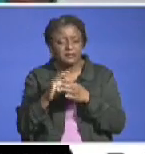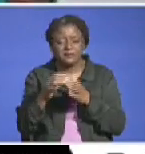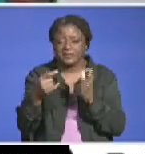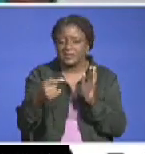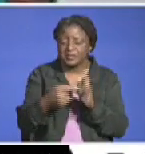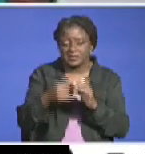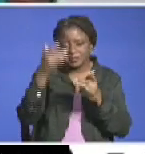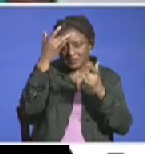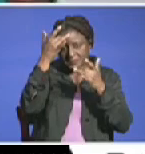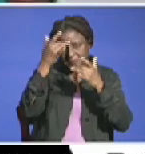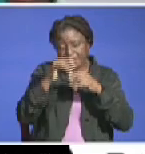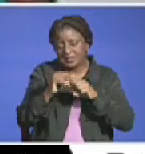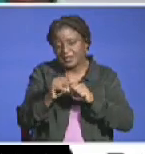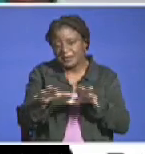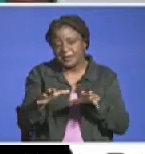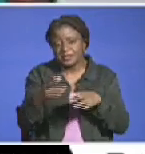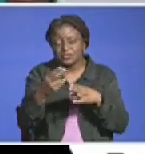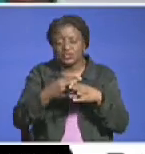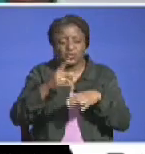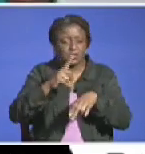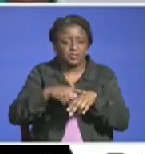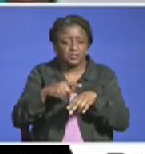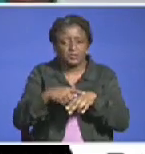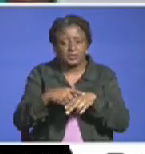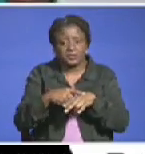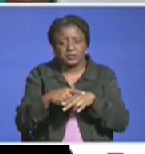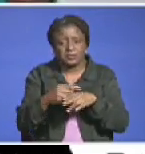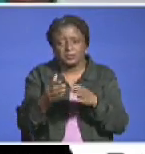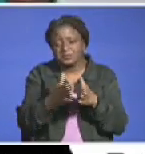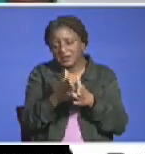a short-term diversion in our lives